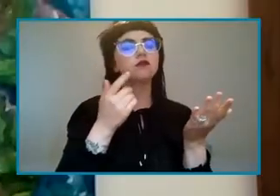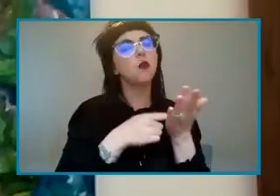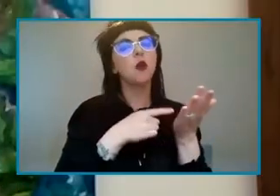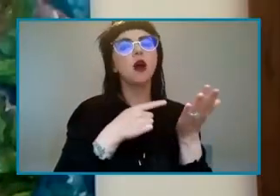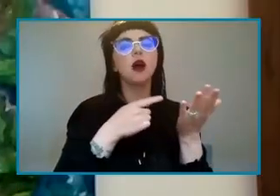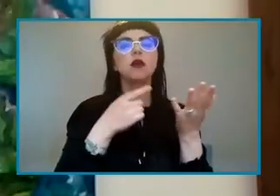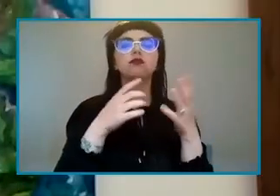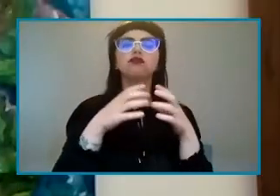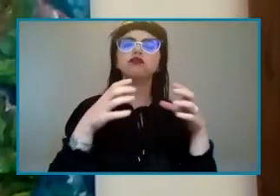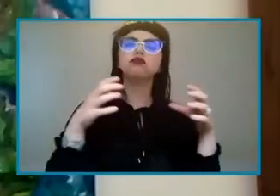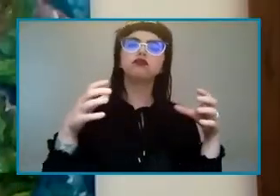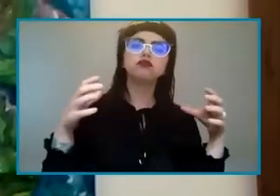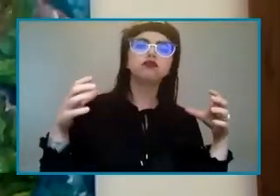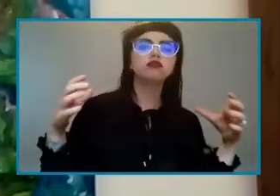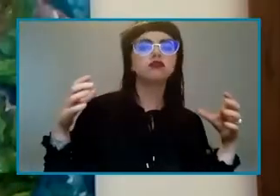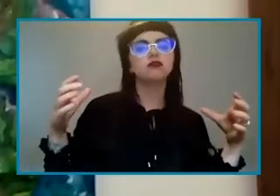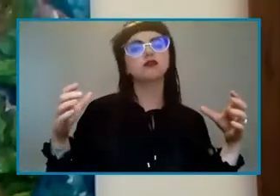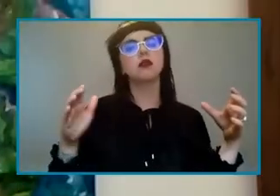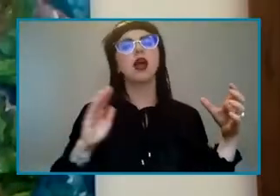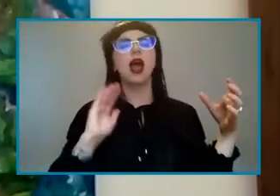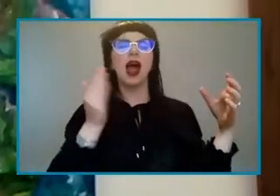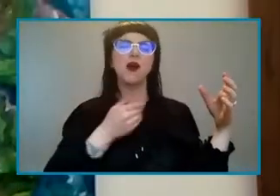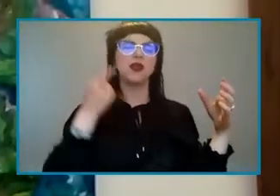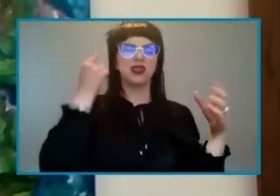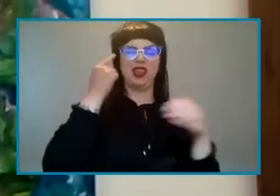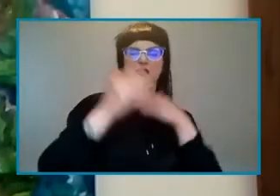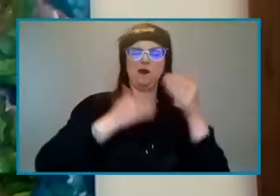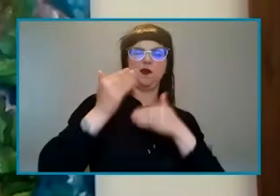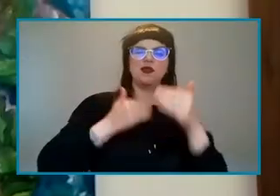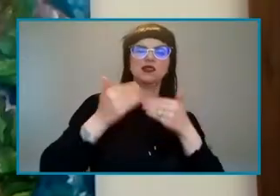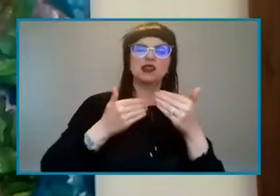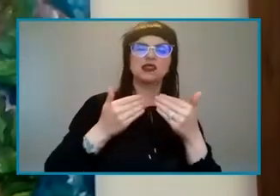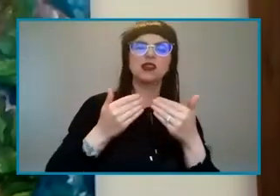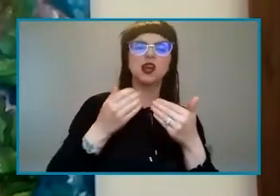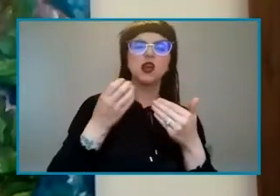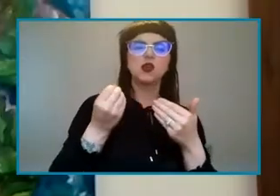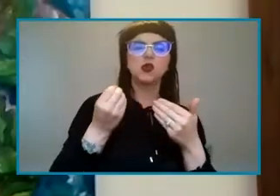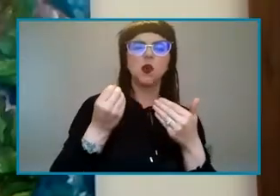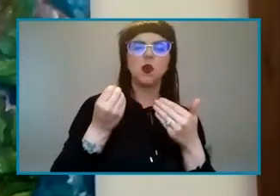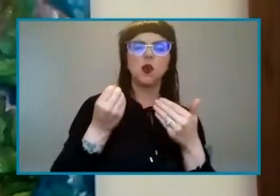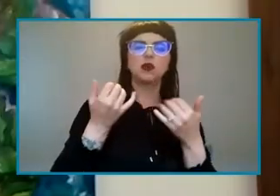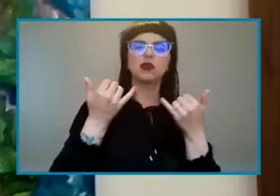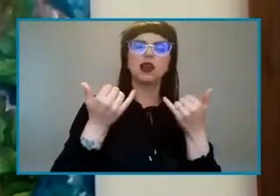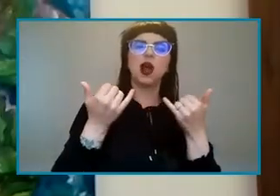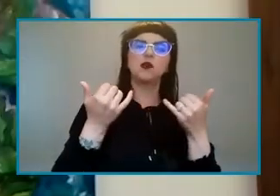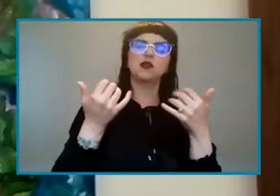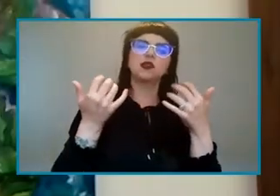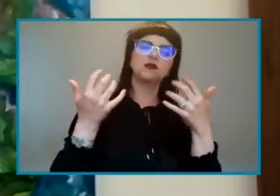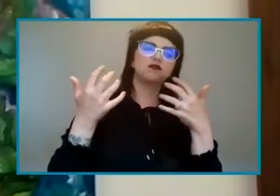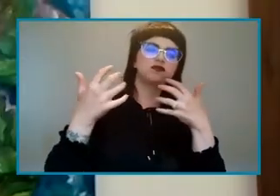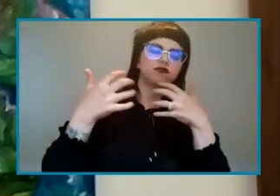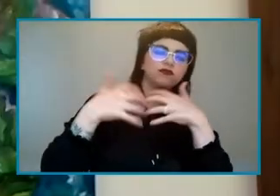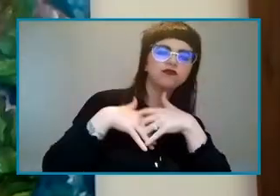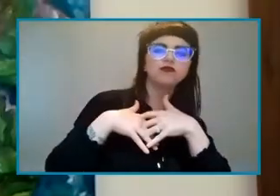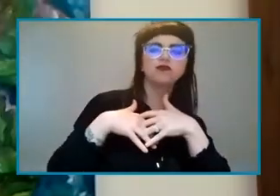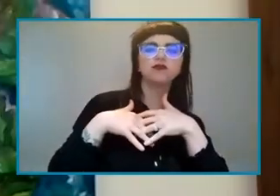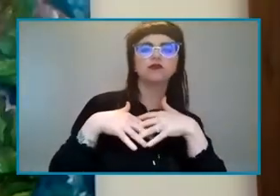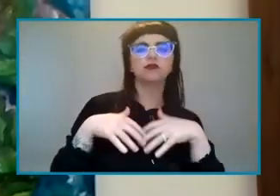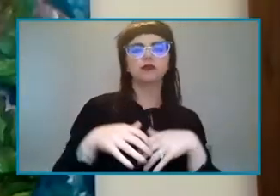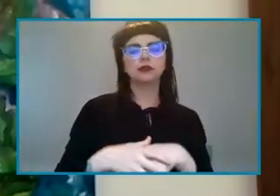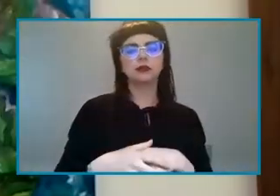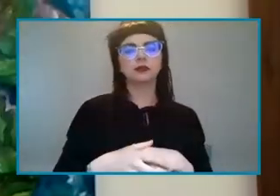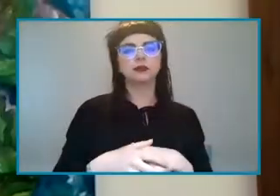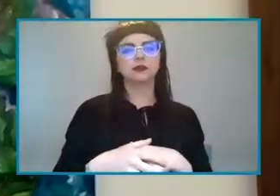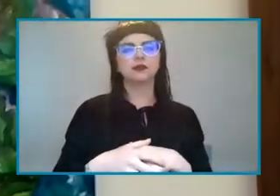programming. So it's really just kind of embedded itself in all the various aspects of SOCIAL, which is great. That is